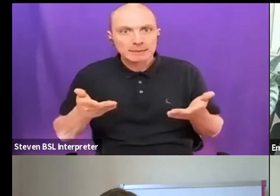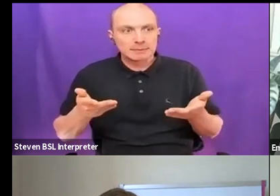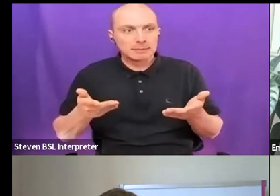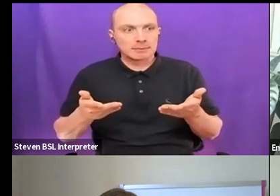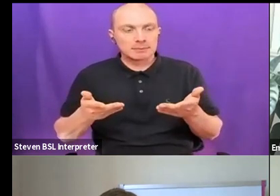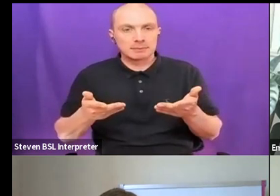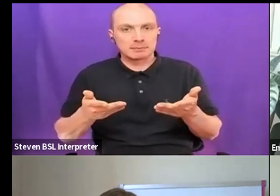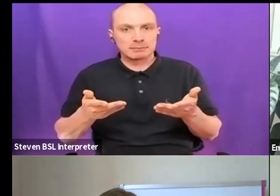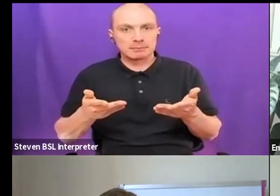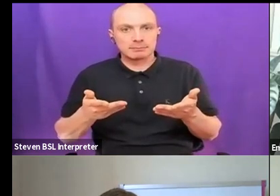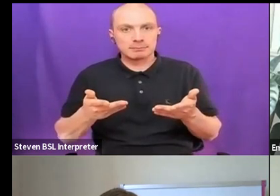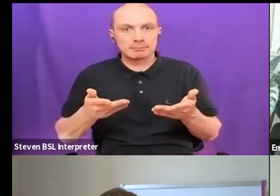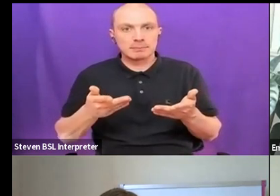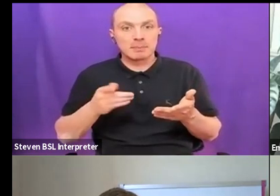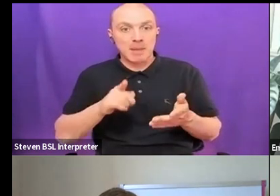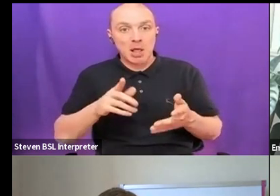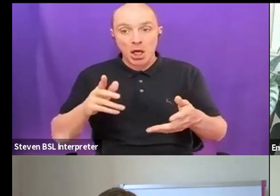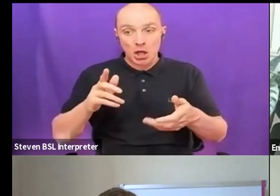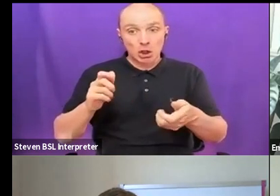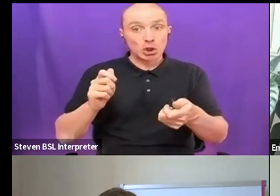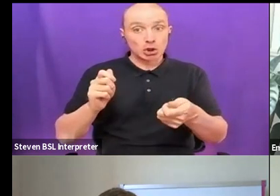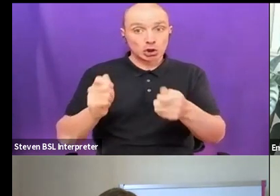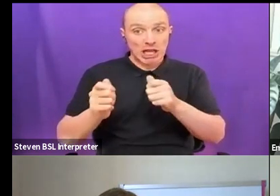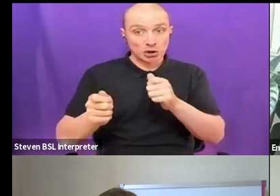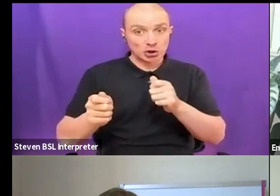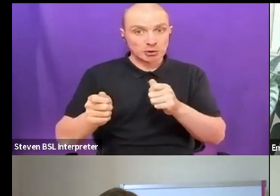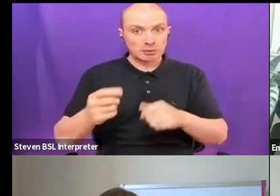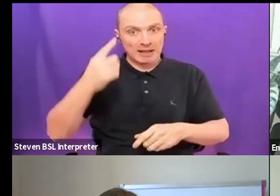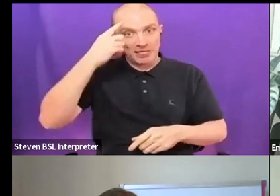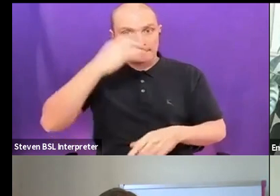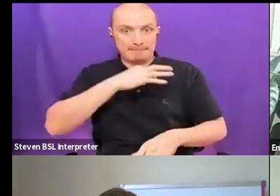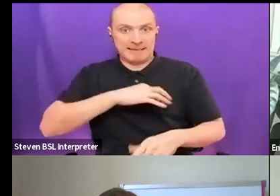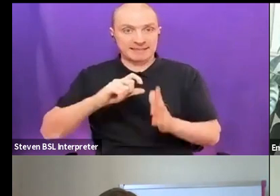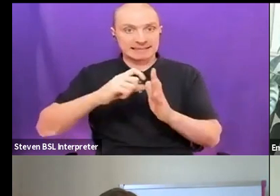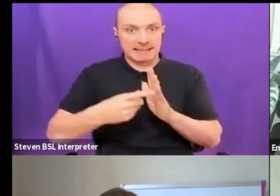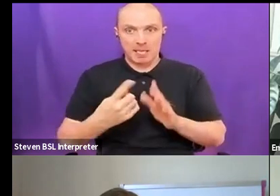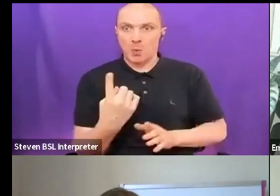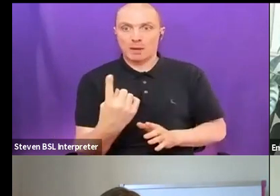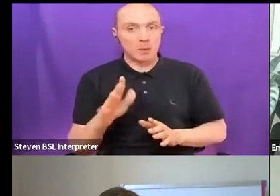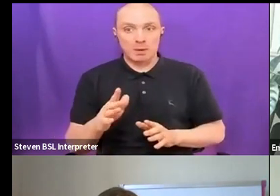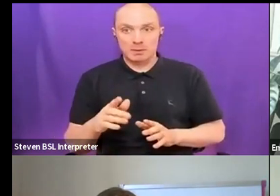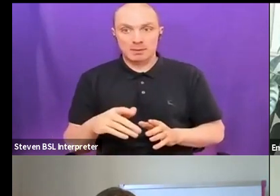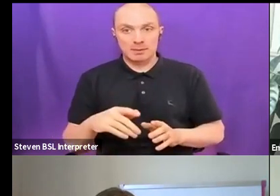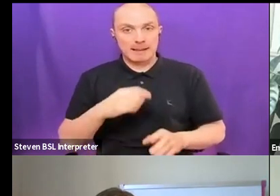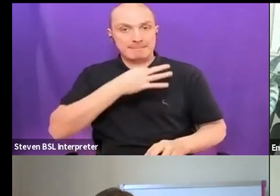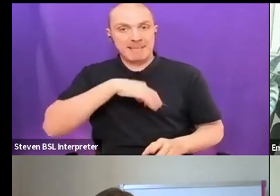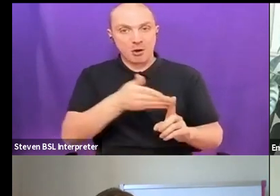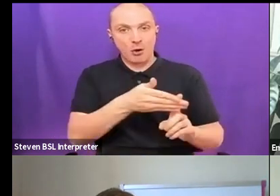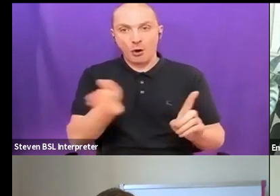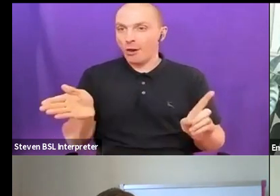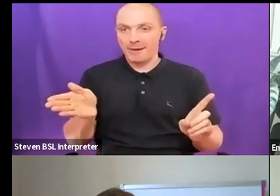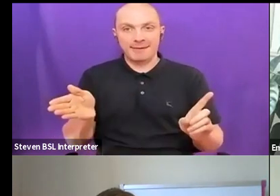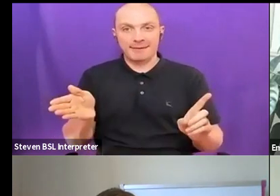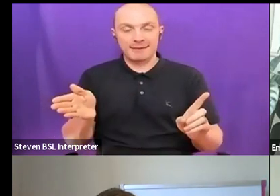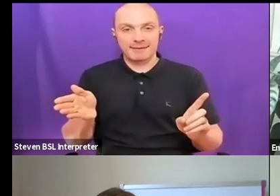changes benefit everybody in society. So it's not just about you know, ability or disability.